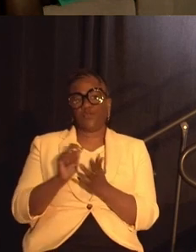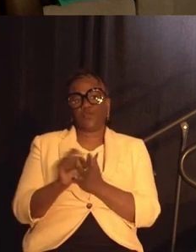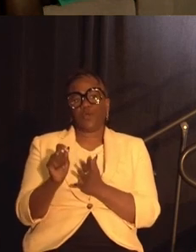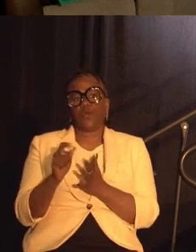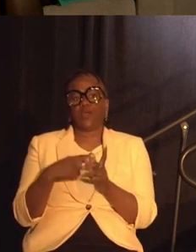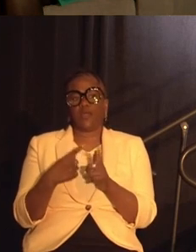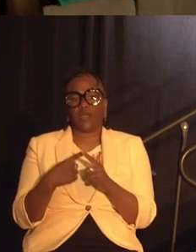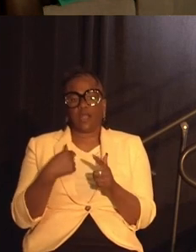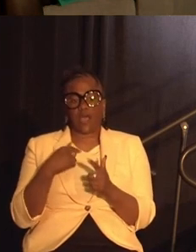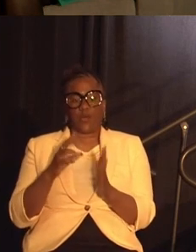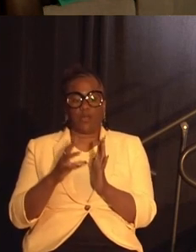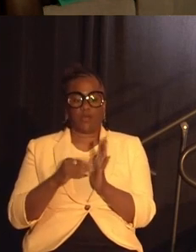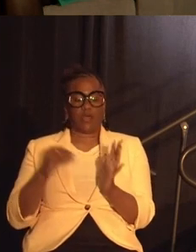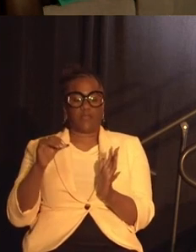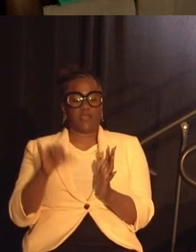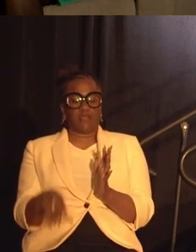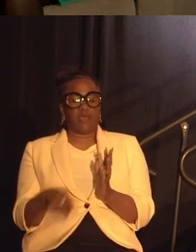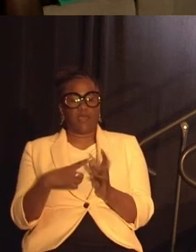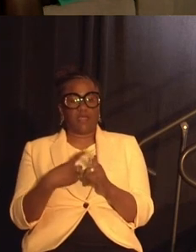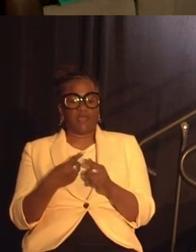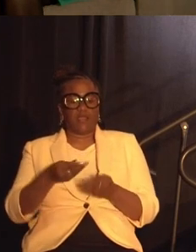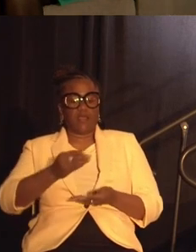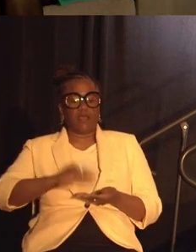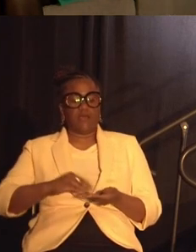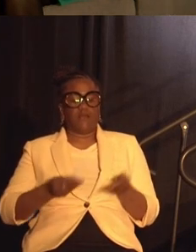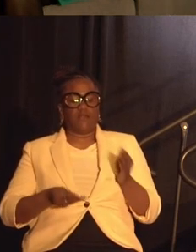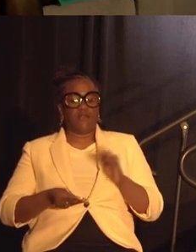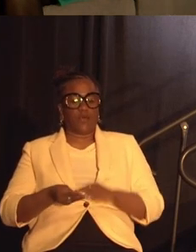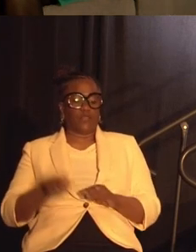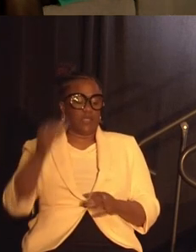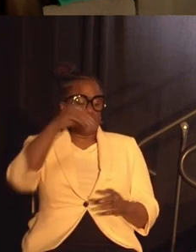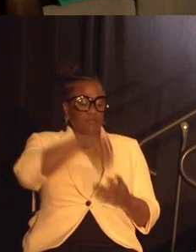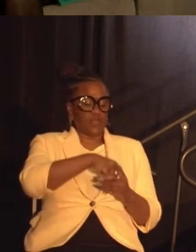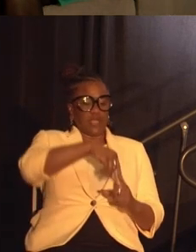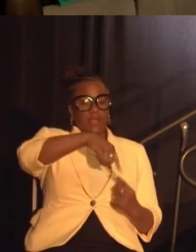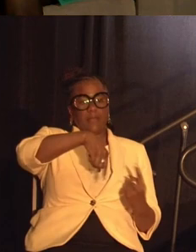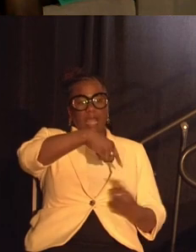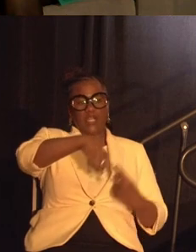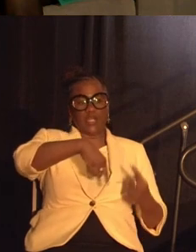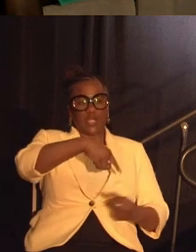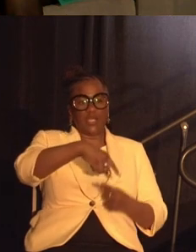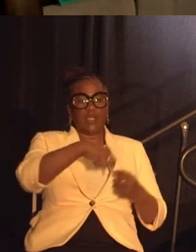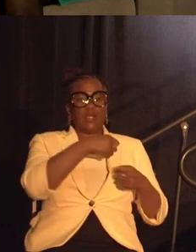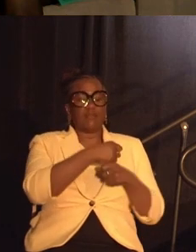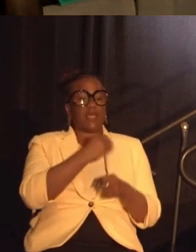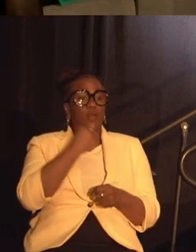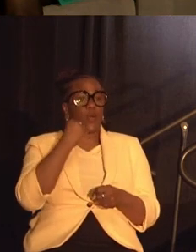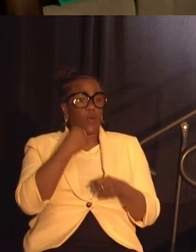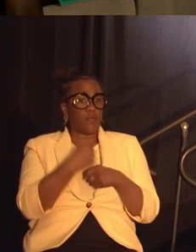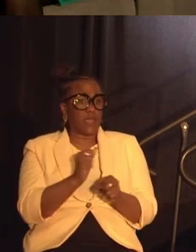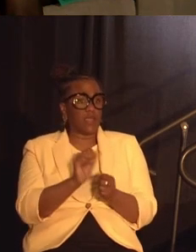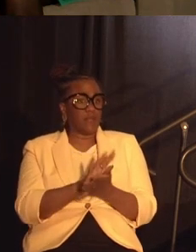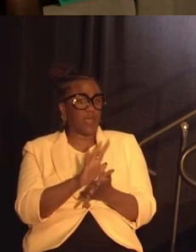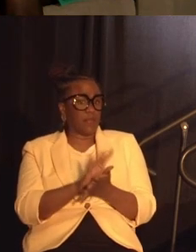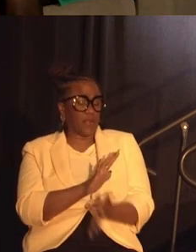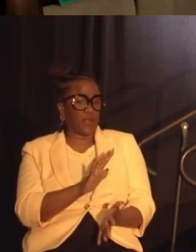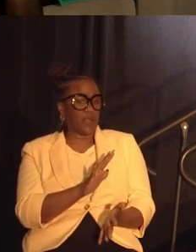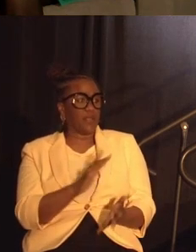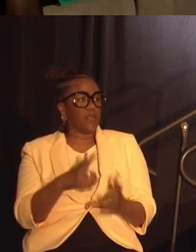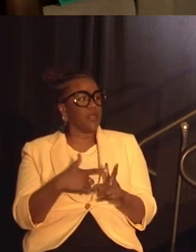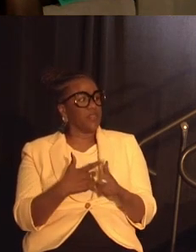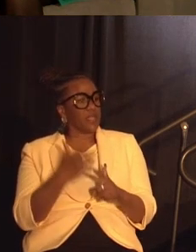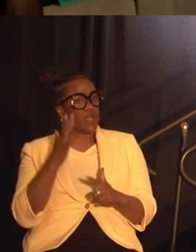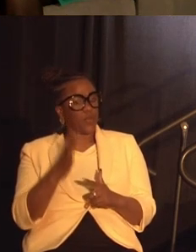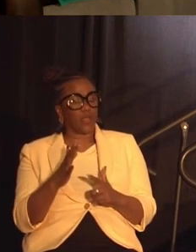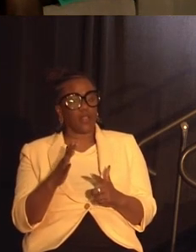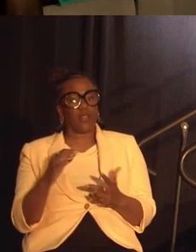will photocopy this and, like, pulp it into a blender and make homemade paper, and then I will put